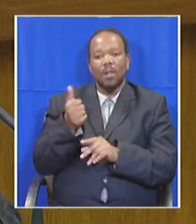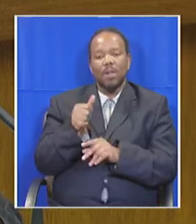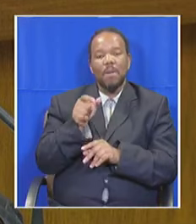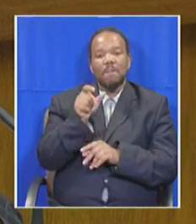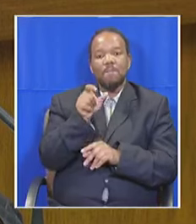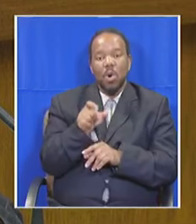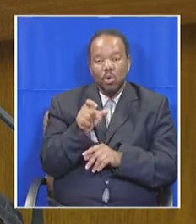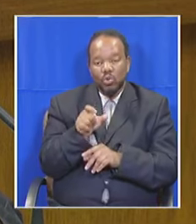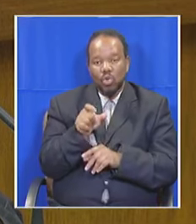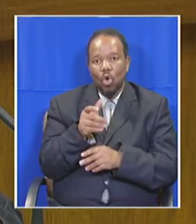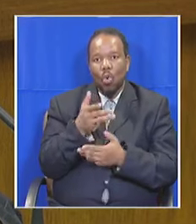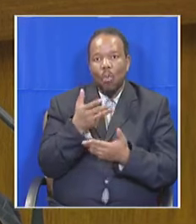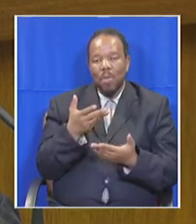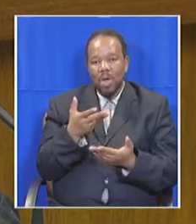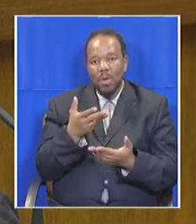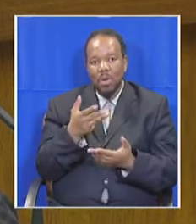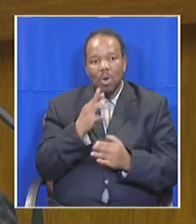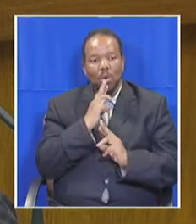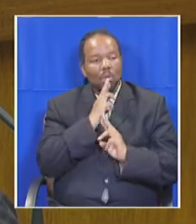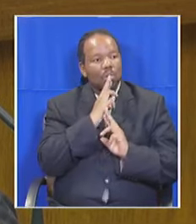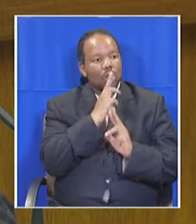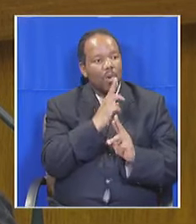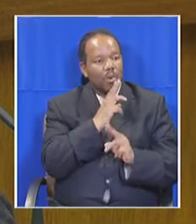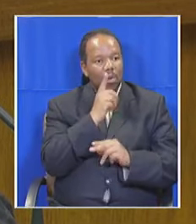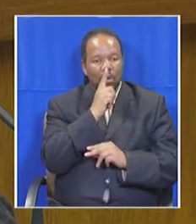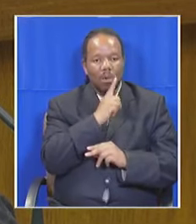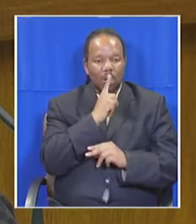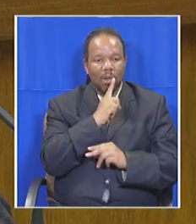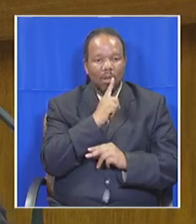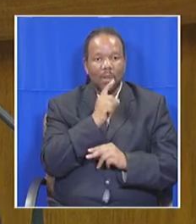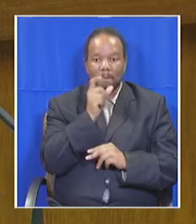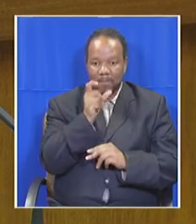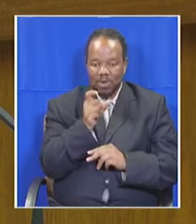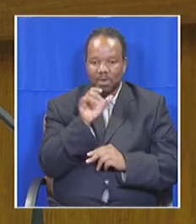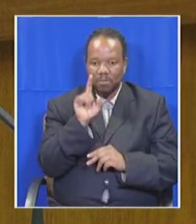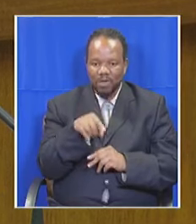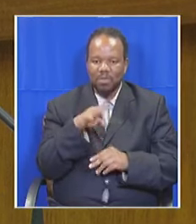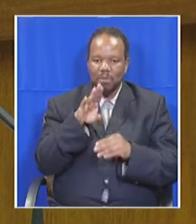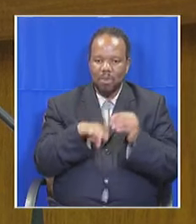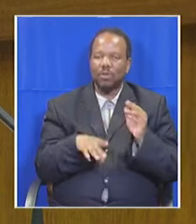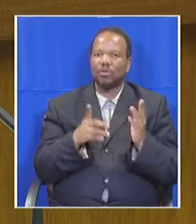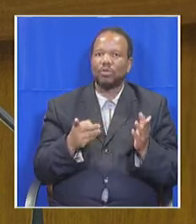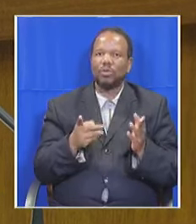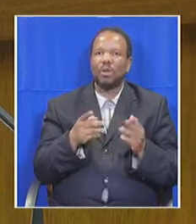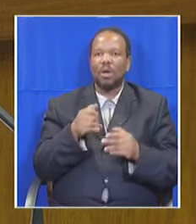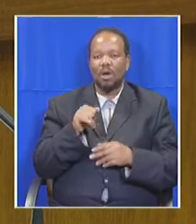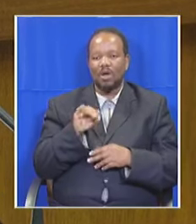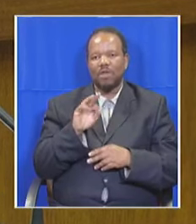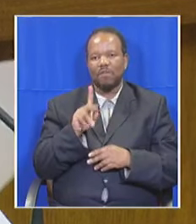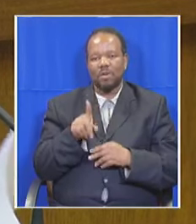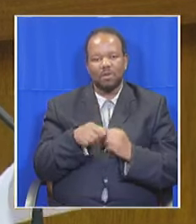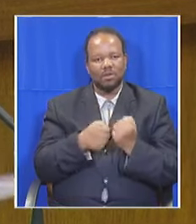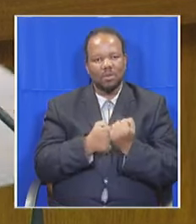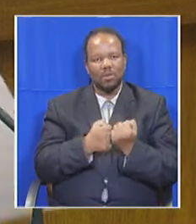guilty of the false disclosure should not go unpunished. The IFP supports this report.